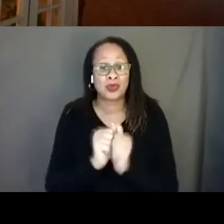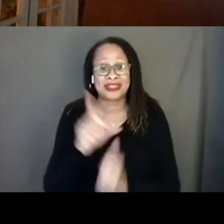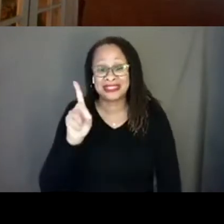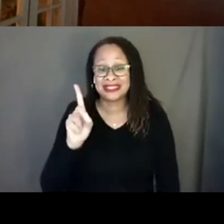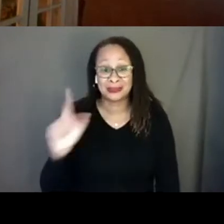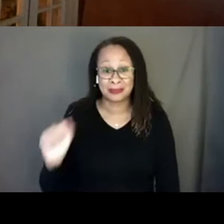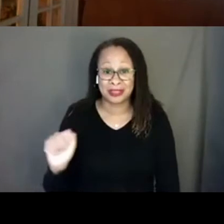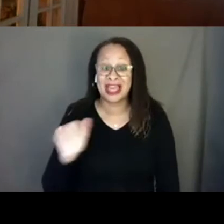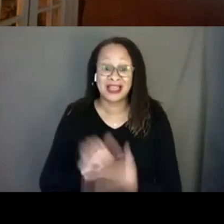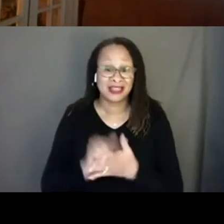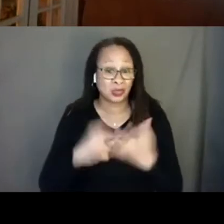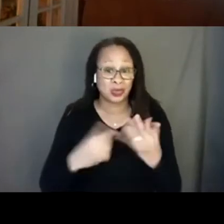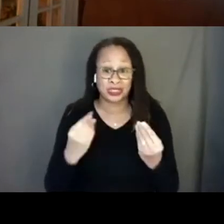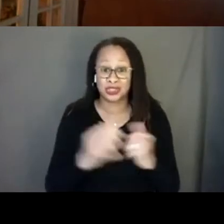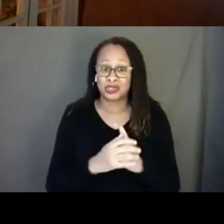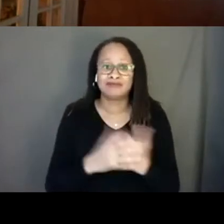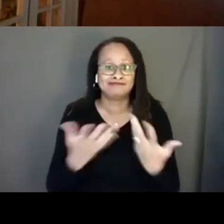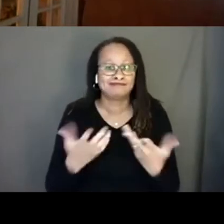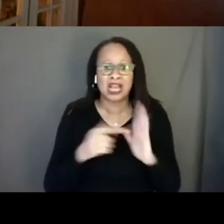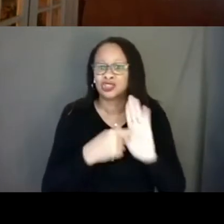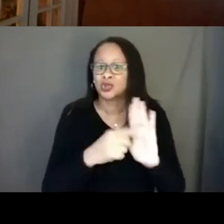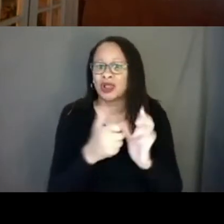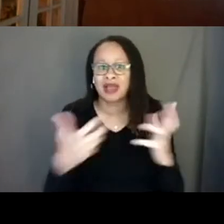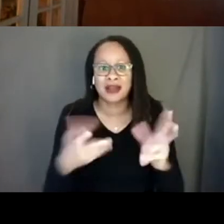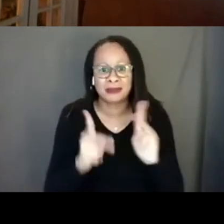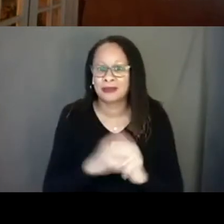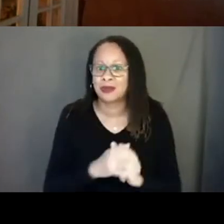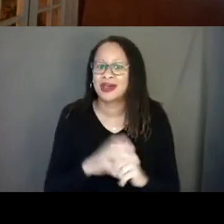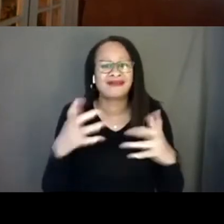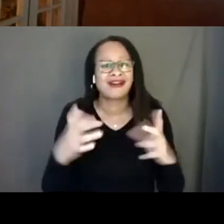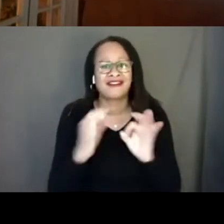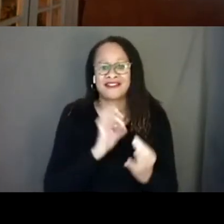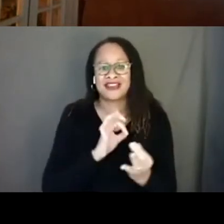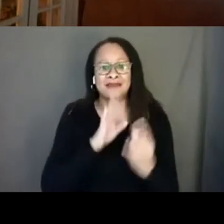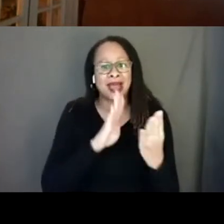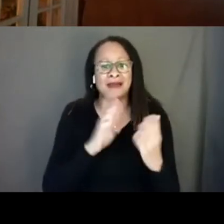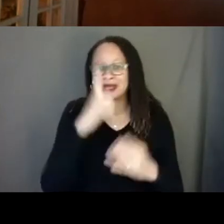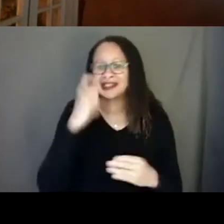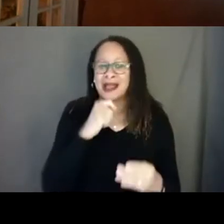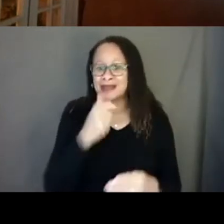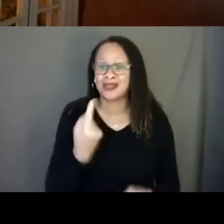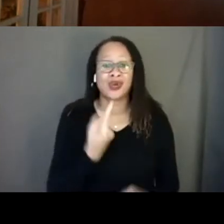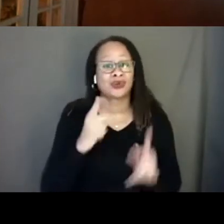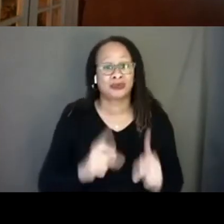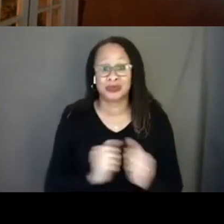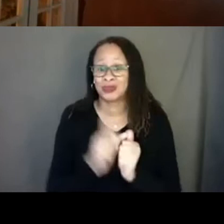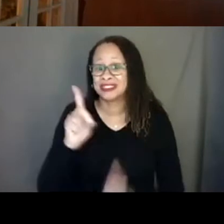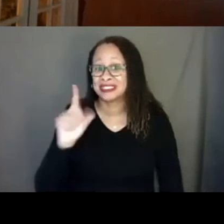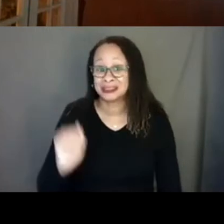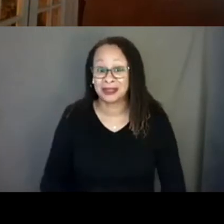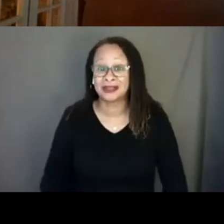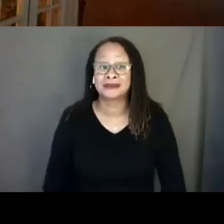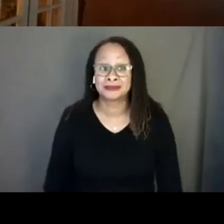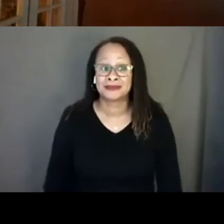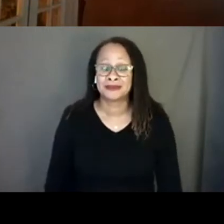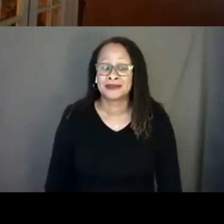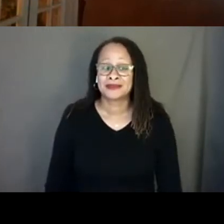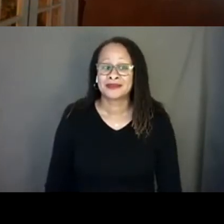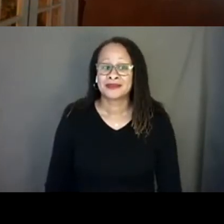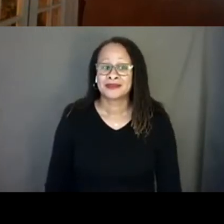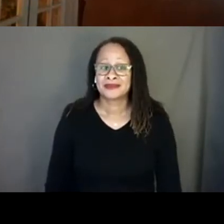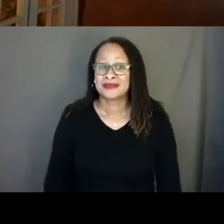now. I just get a lot of eyes on it and a lot of feedback because I'm not the only person with a disability. Mm-hmm. And disability in and of